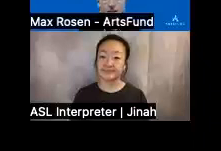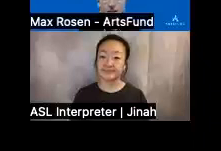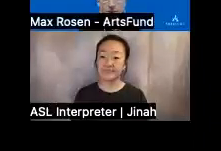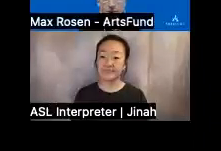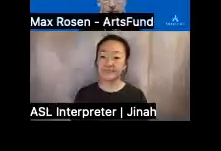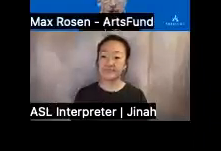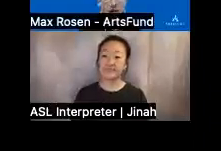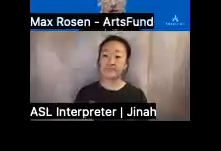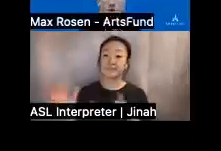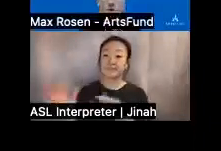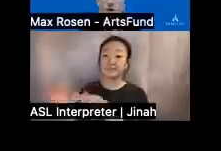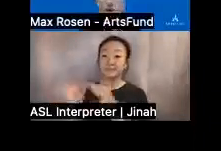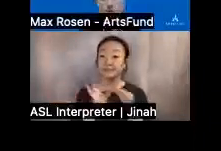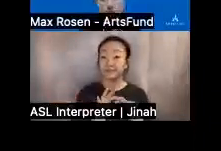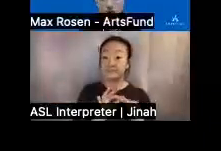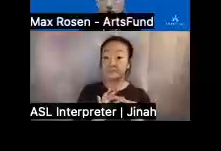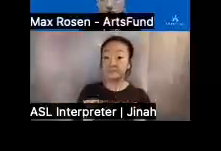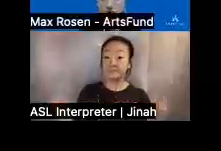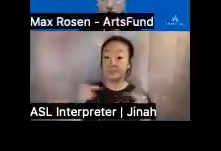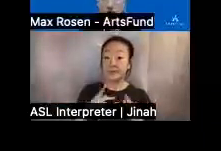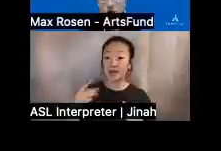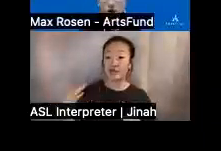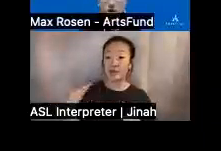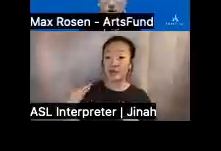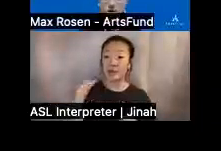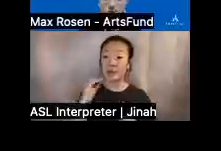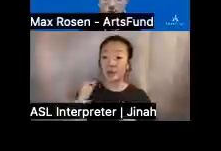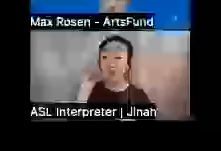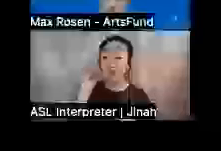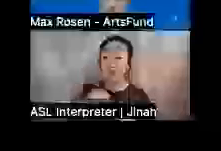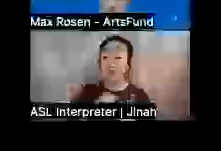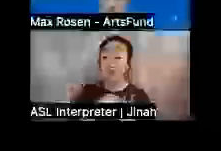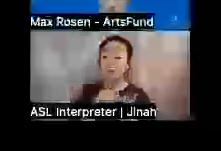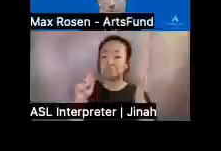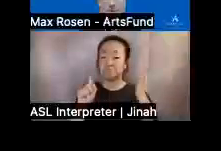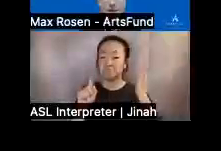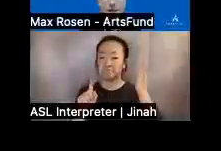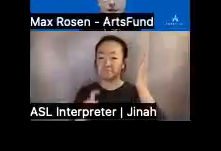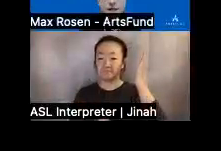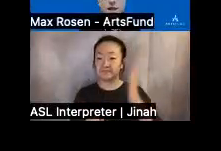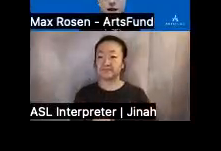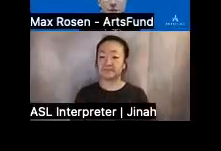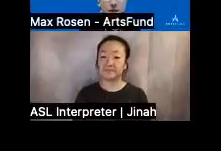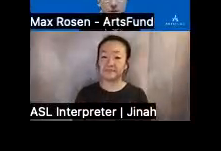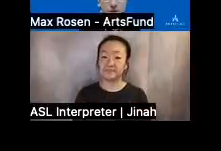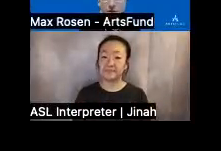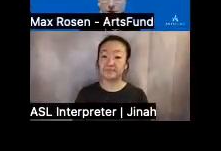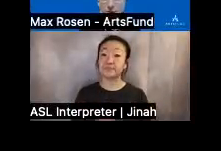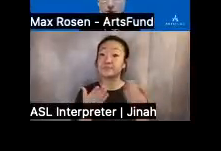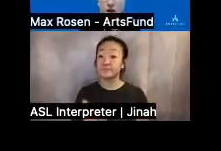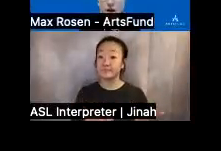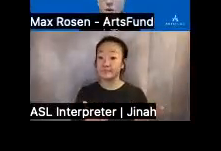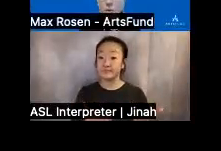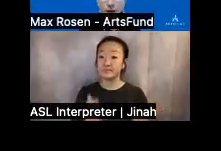This takes me back to the application homepage. I'll scroll down again, and I'll now be able to